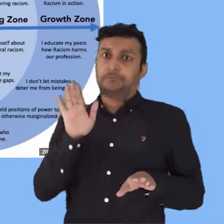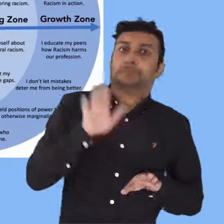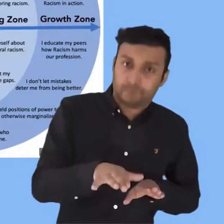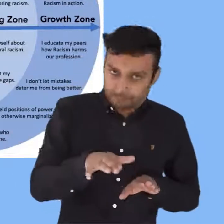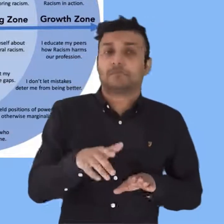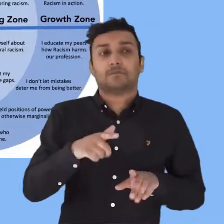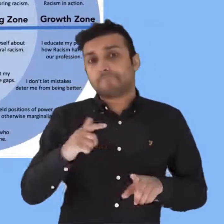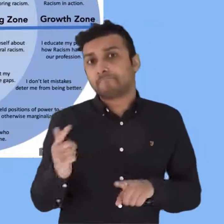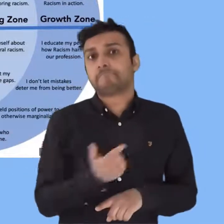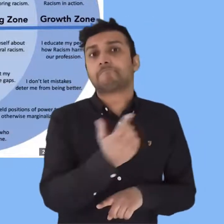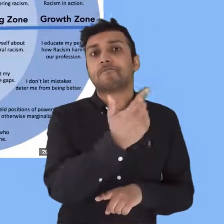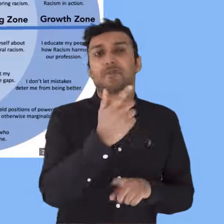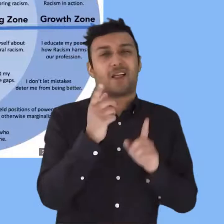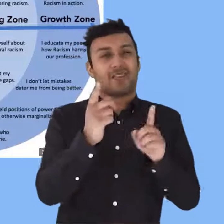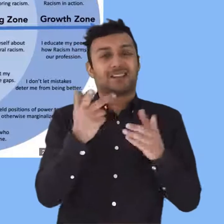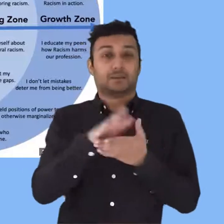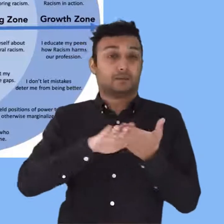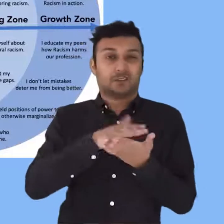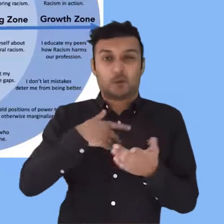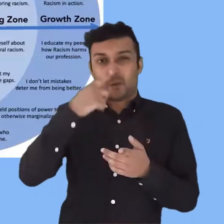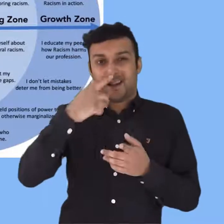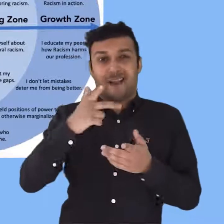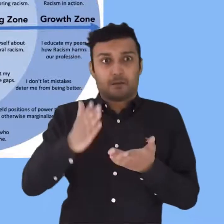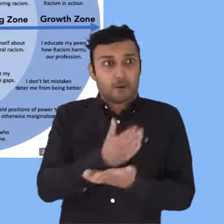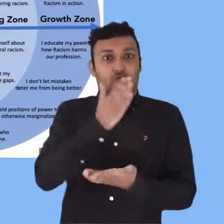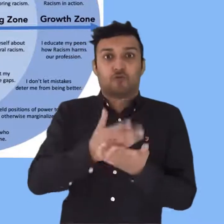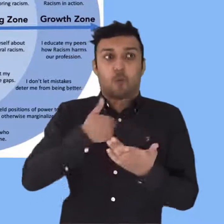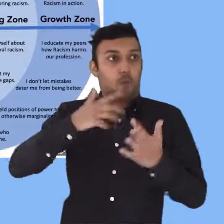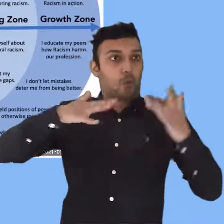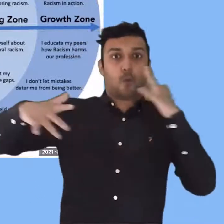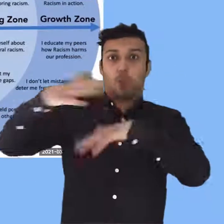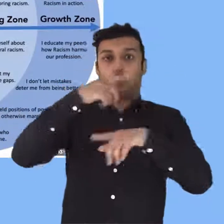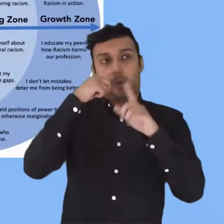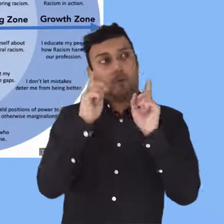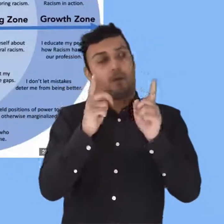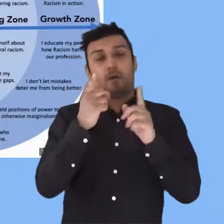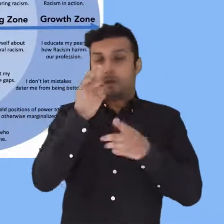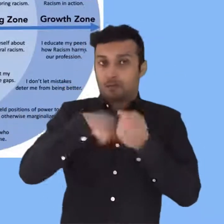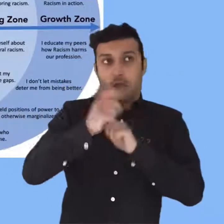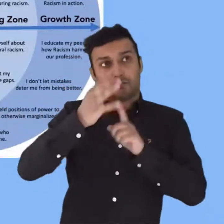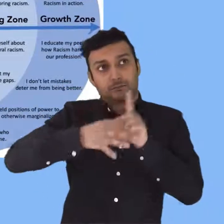settings a more inclusive and anti-racist place for all our children.